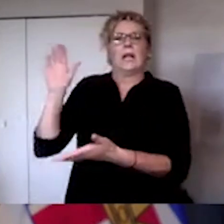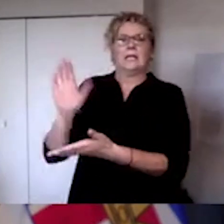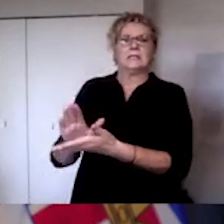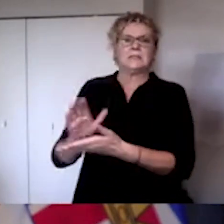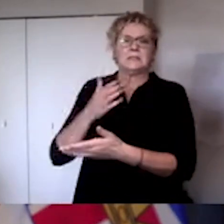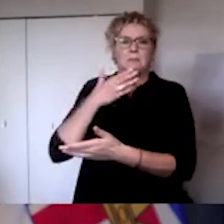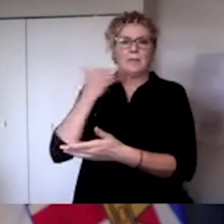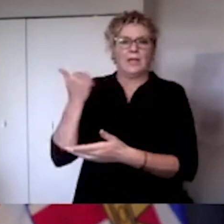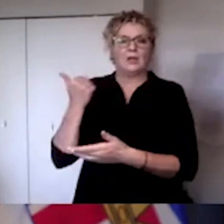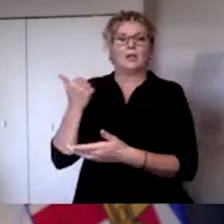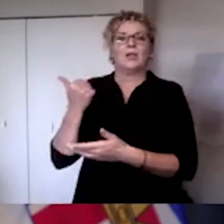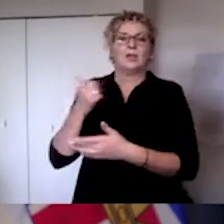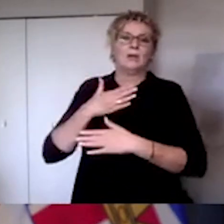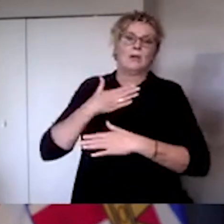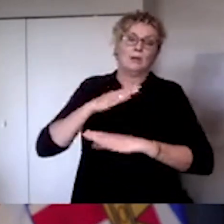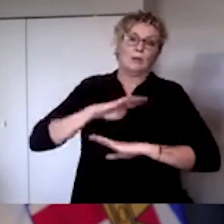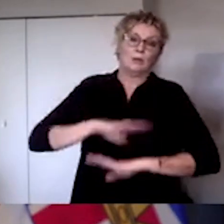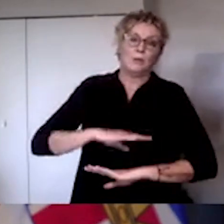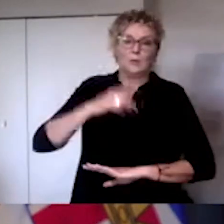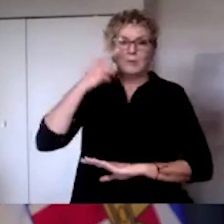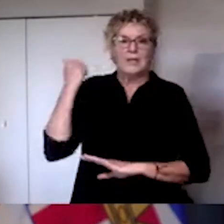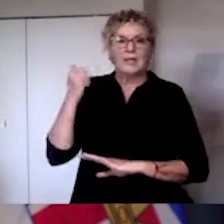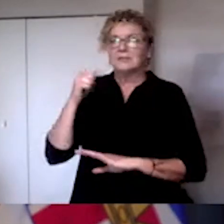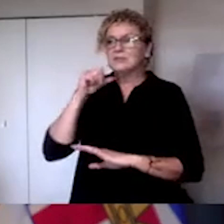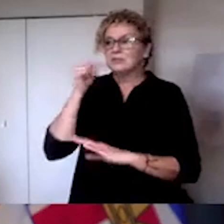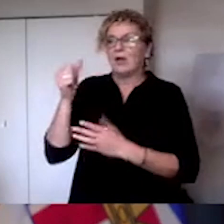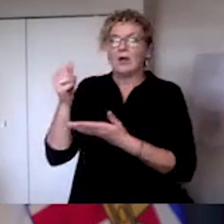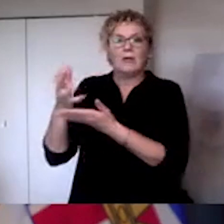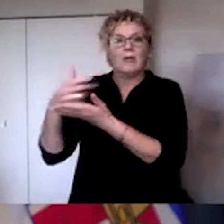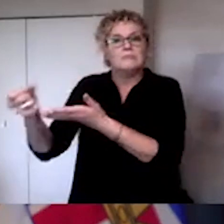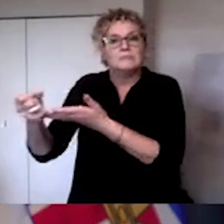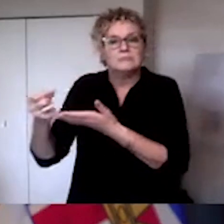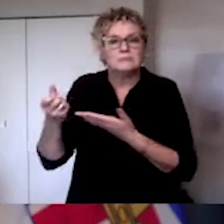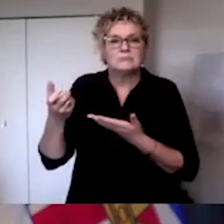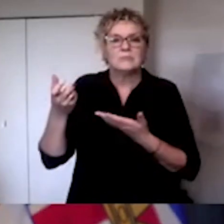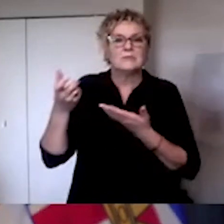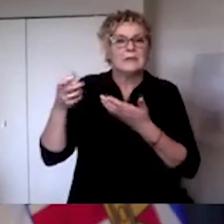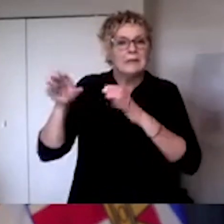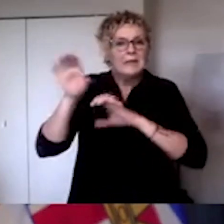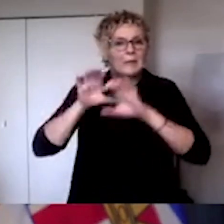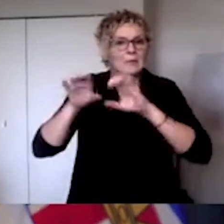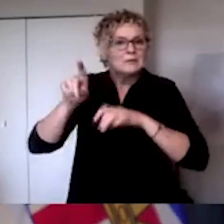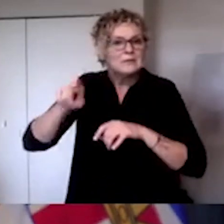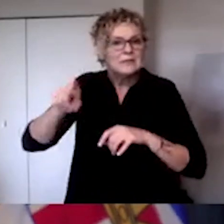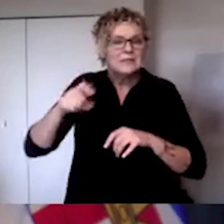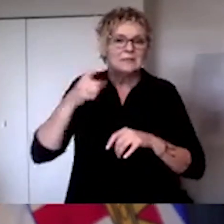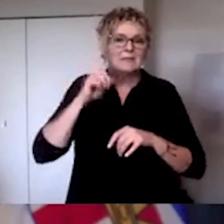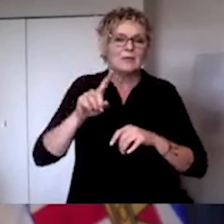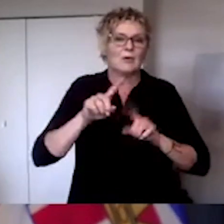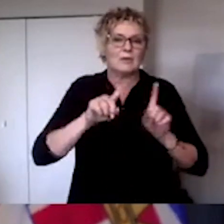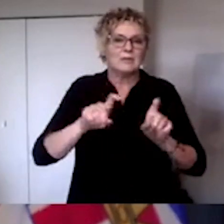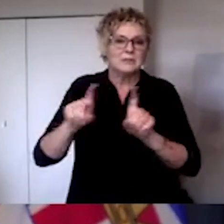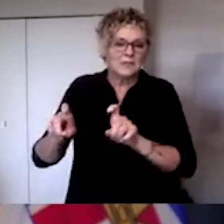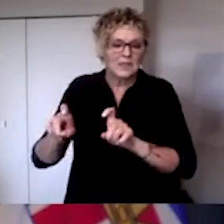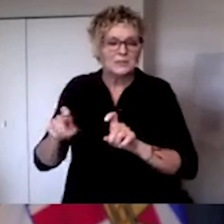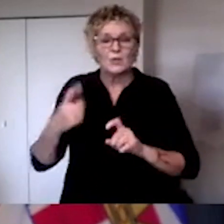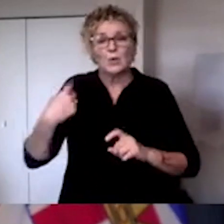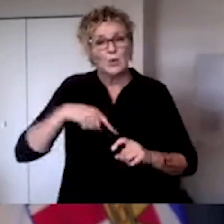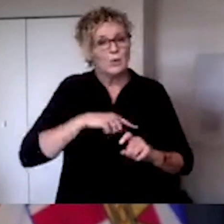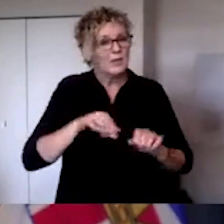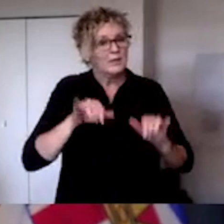one of the things that we are thankful for that Ontario has moved to this, Alberta has also moved to reduce the amount